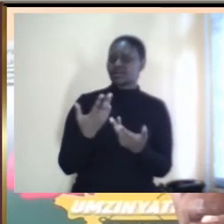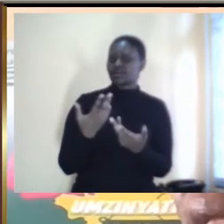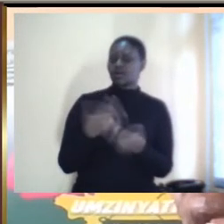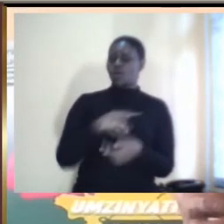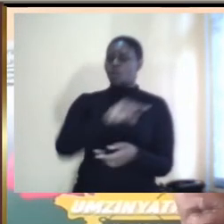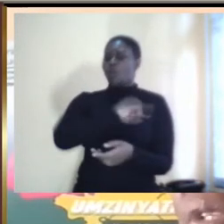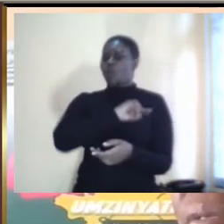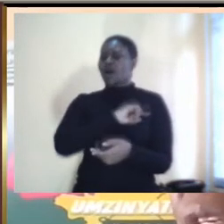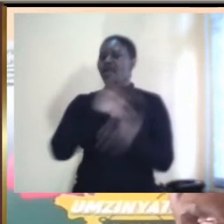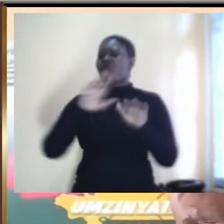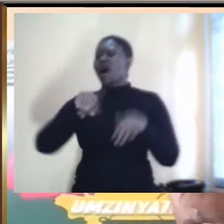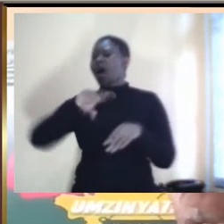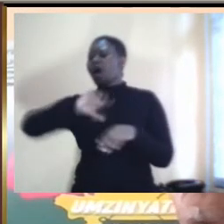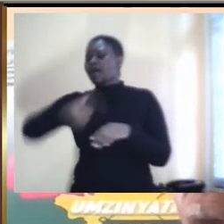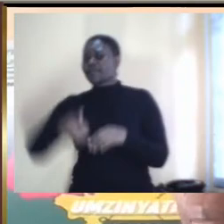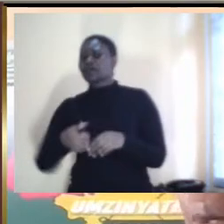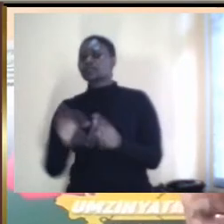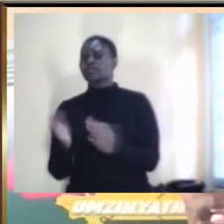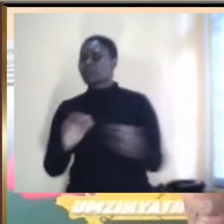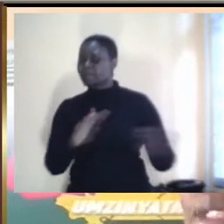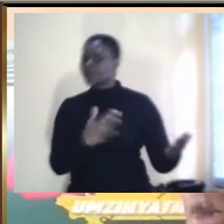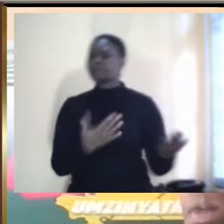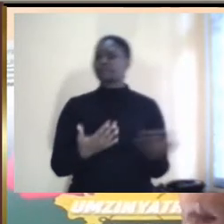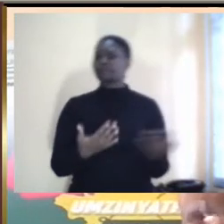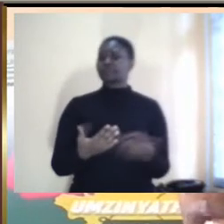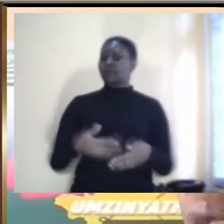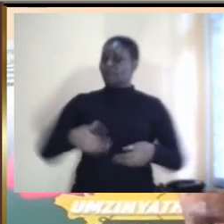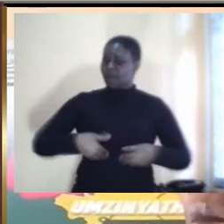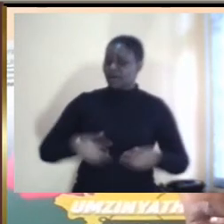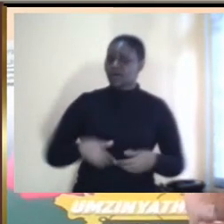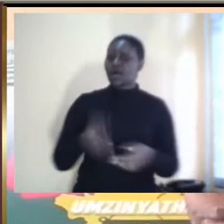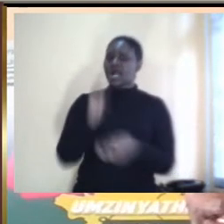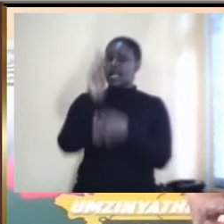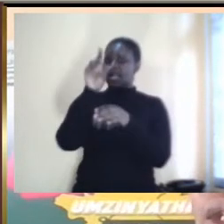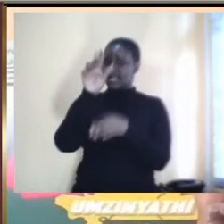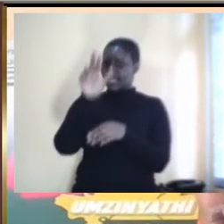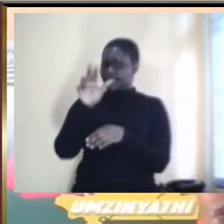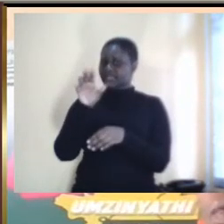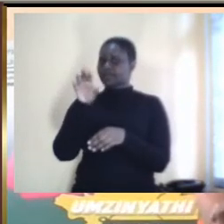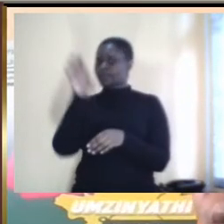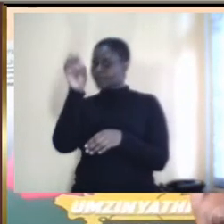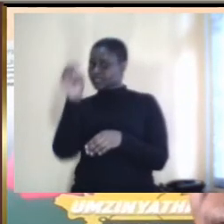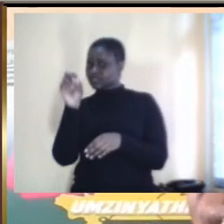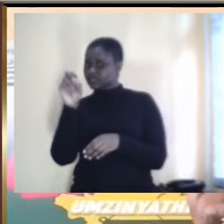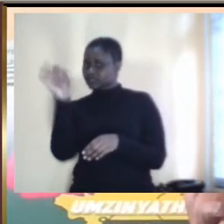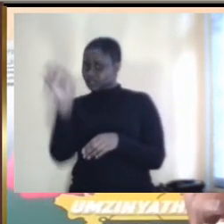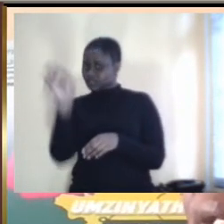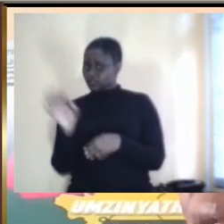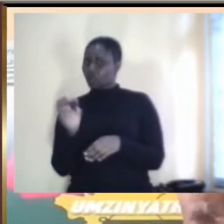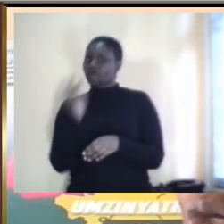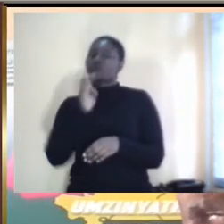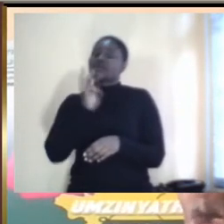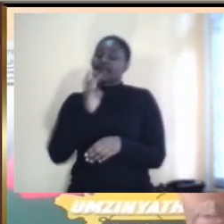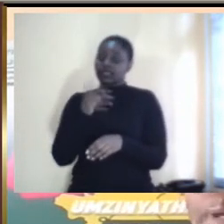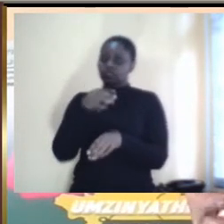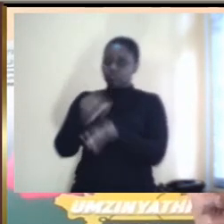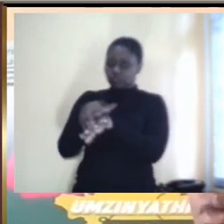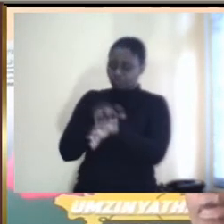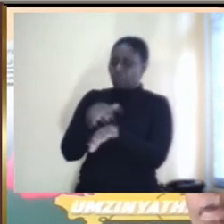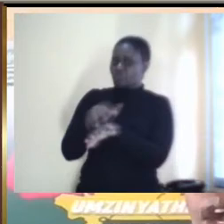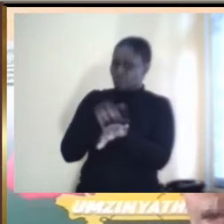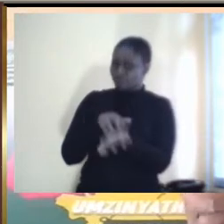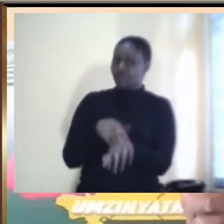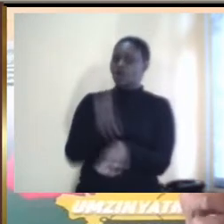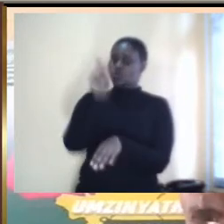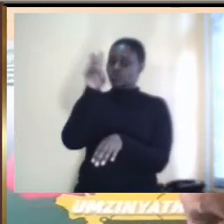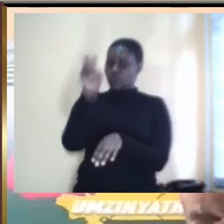while many die of starvation. About 80% of water on the planet is used for agriculture, yet only 20%